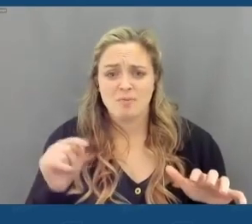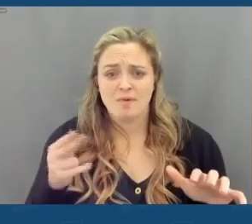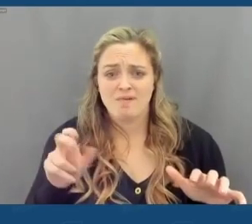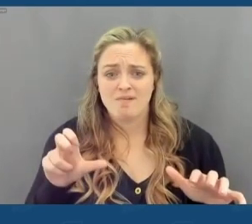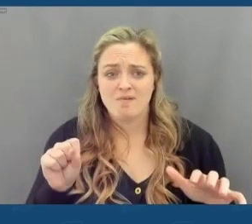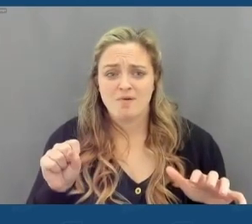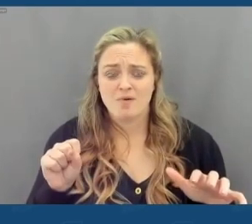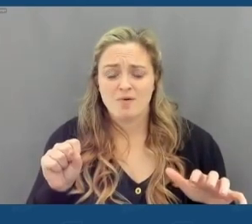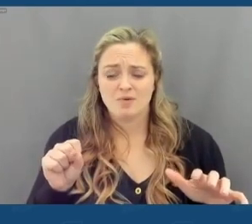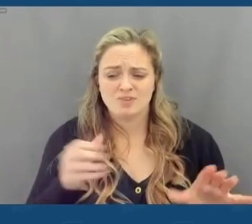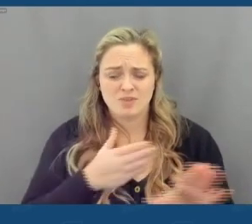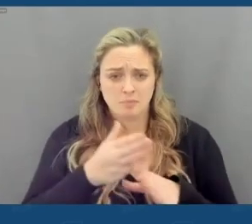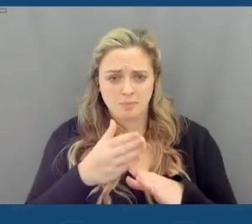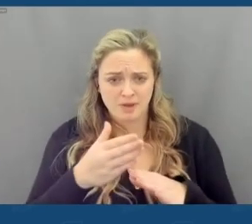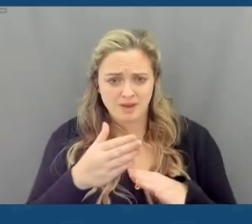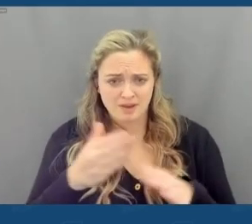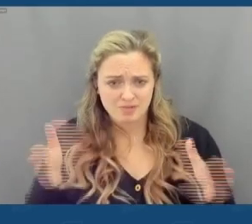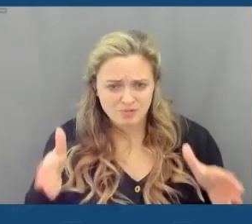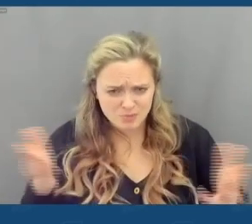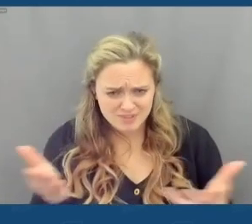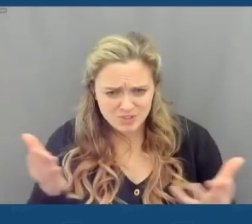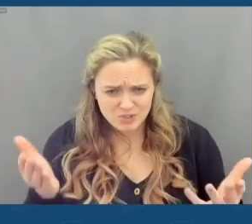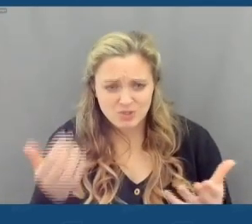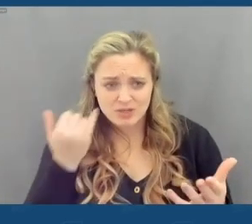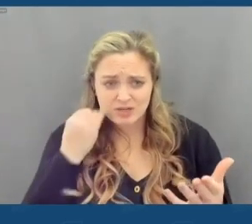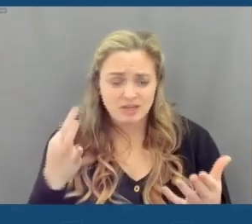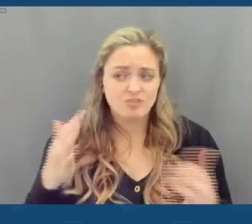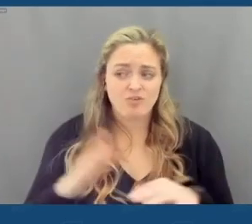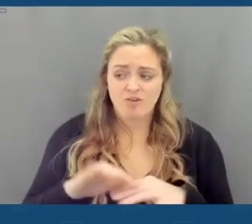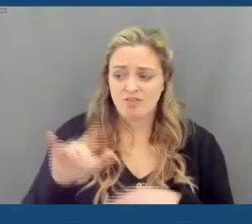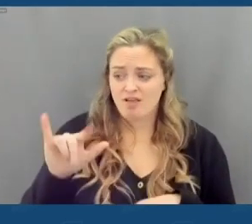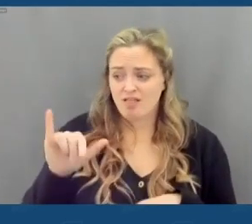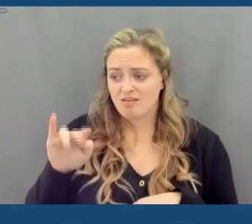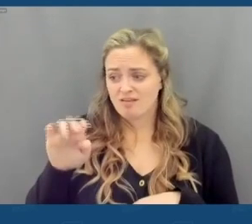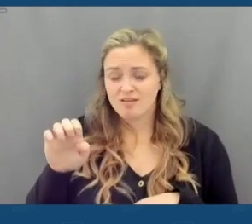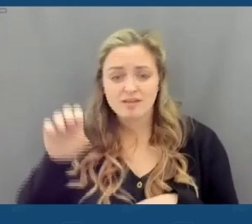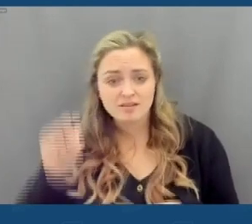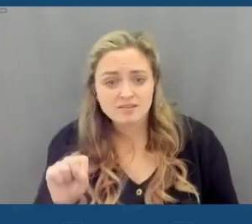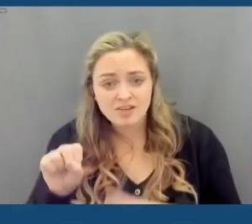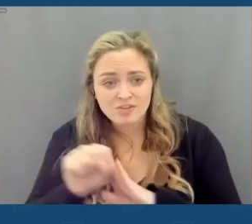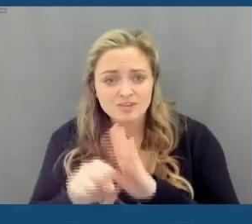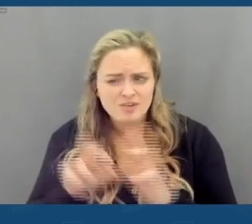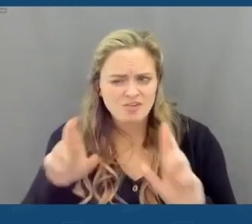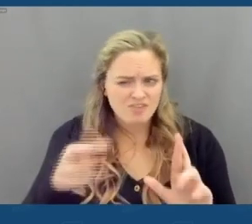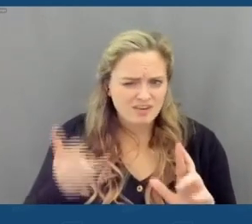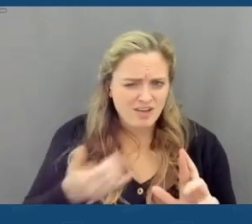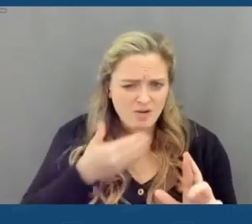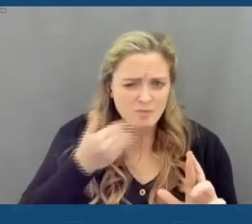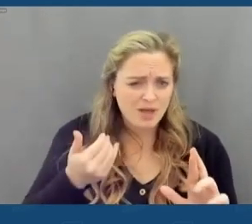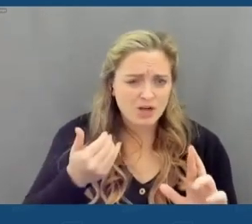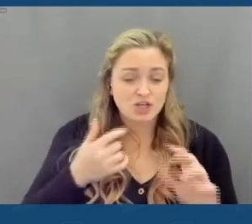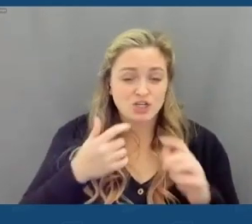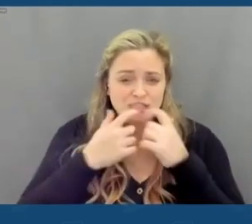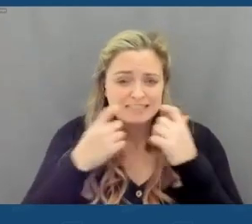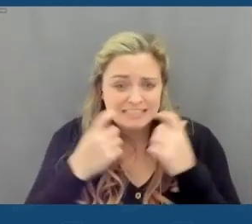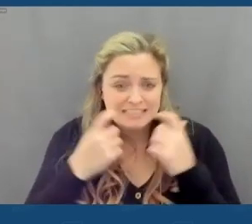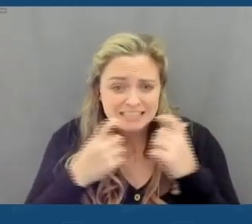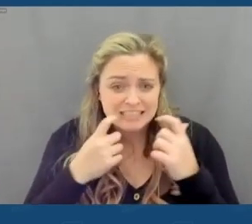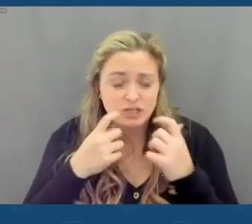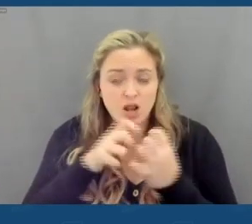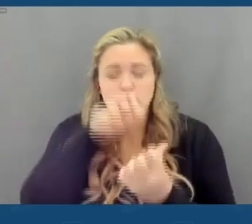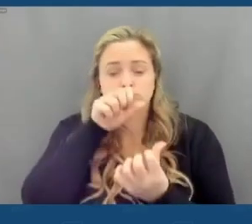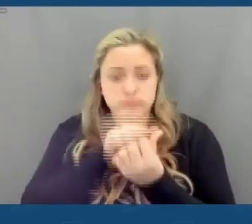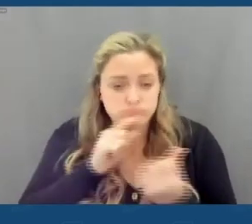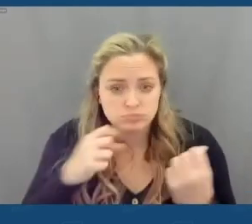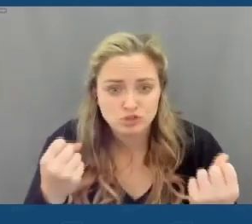major roads out here. And if you go along the LIE in the southern state now, hopefully your teeth are intact. You don't worry about losing any fillings anymore.